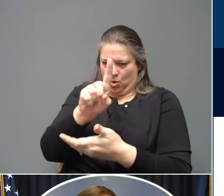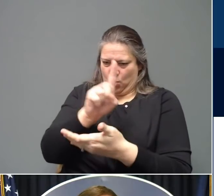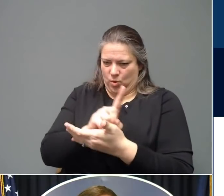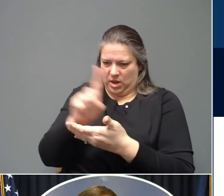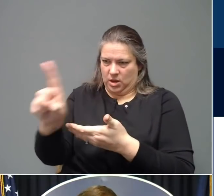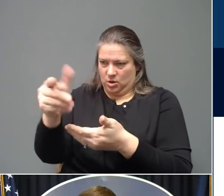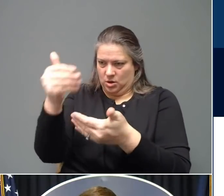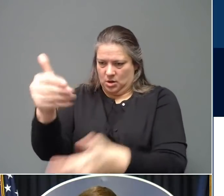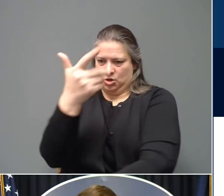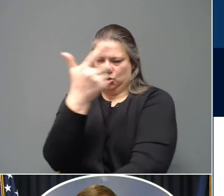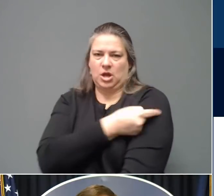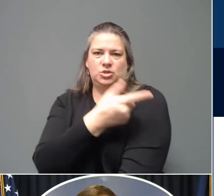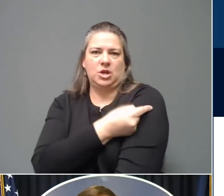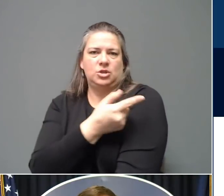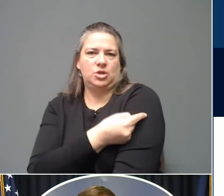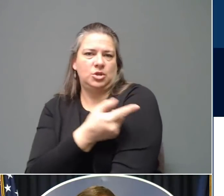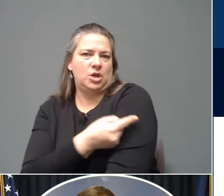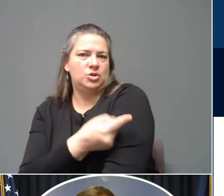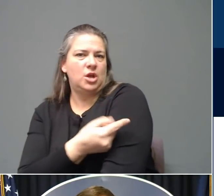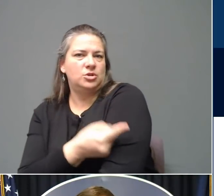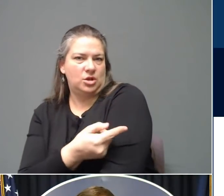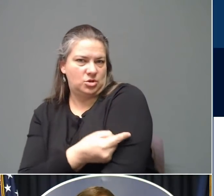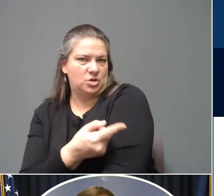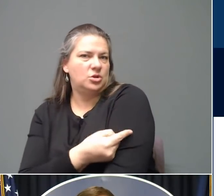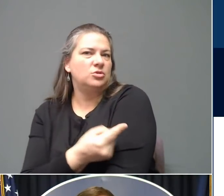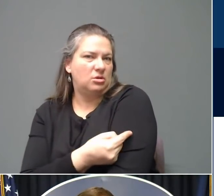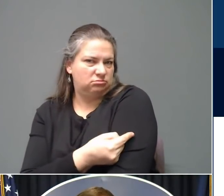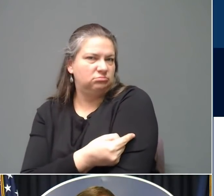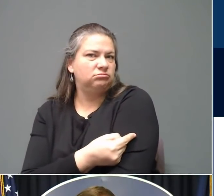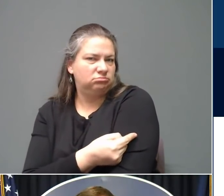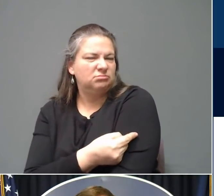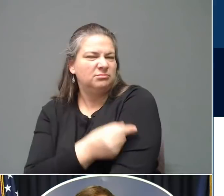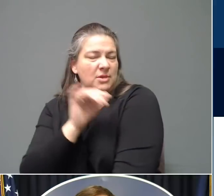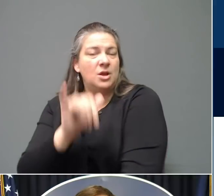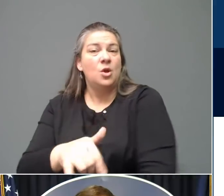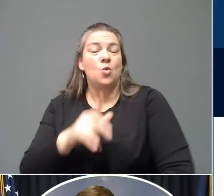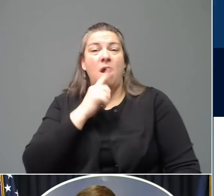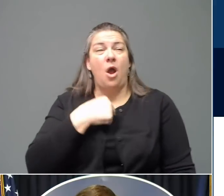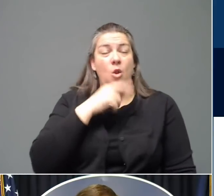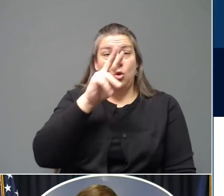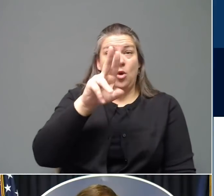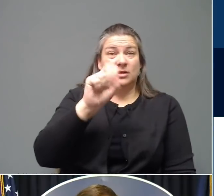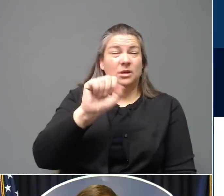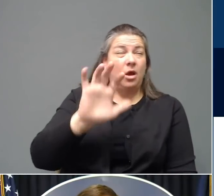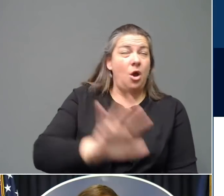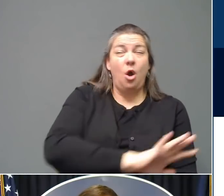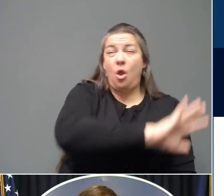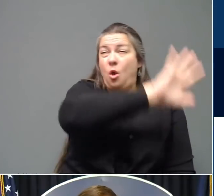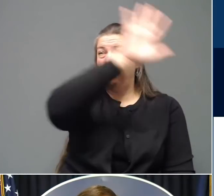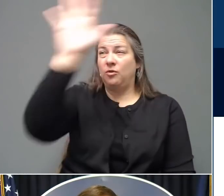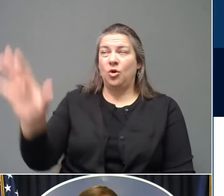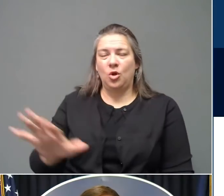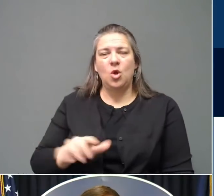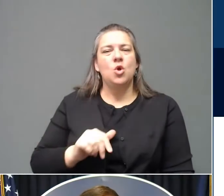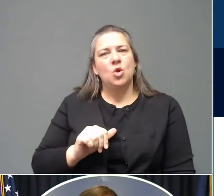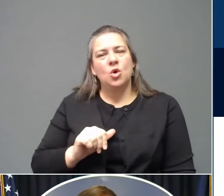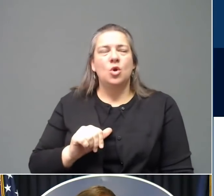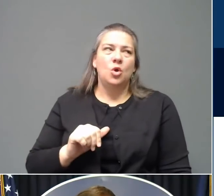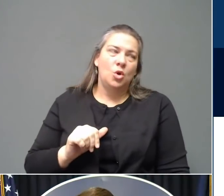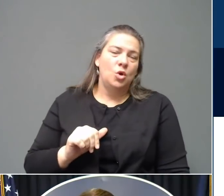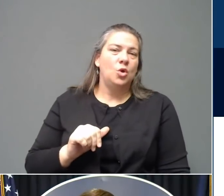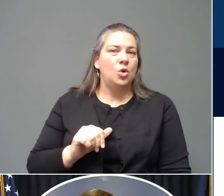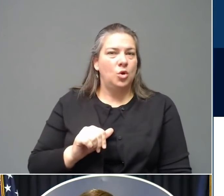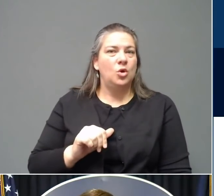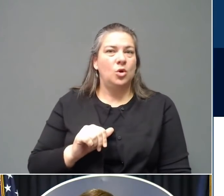how it appears across the country to be escalating. Of course, my hope is we're seeing a bump from Christmas that won't continue